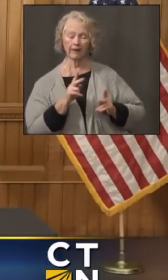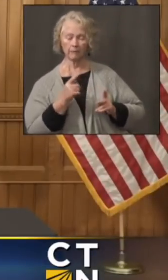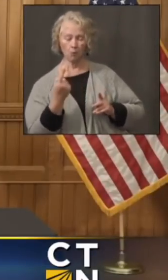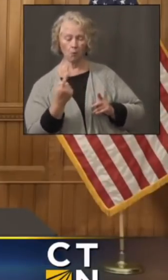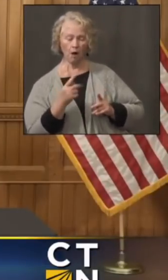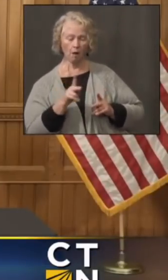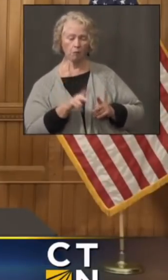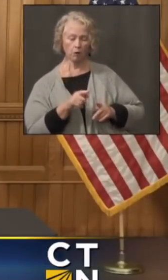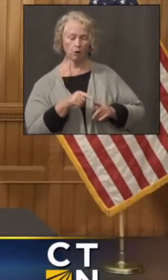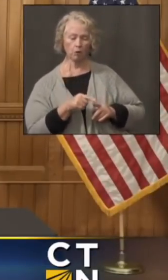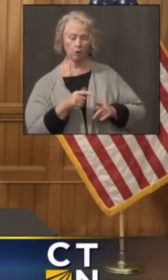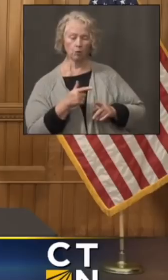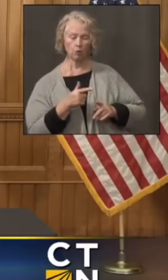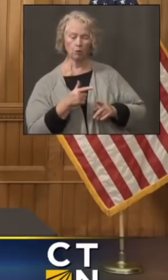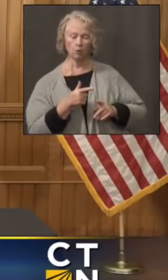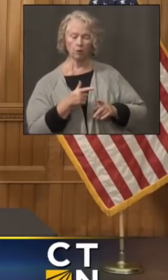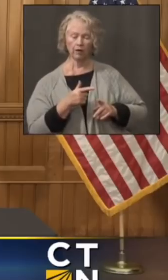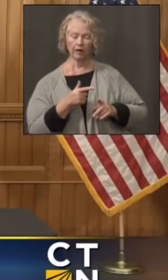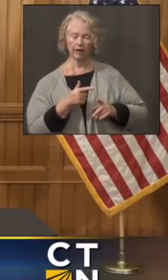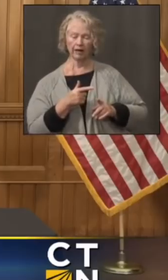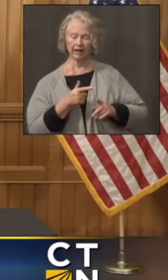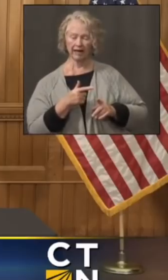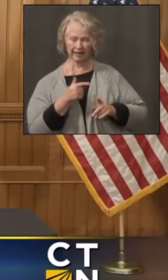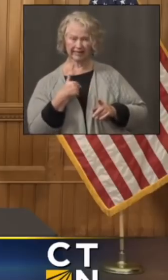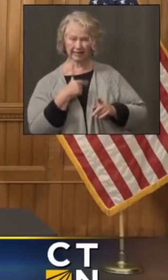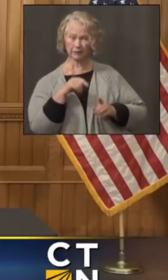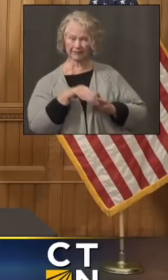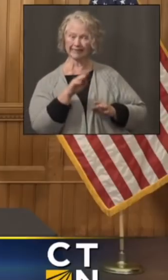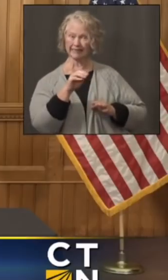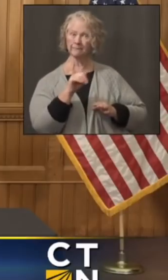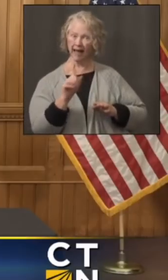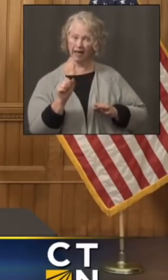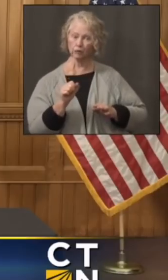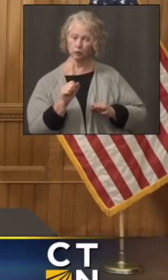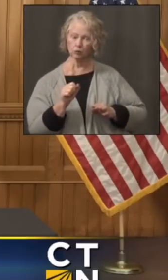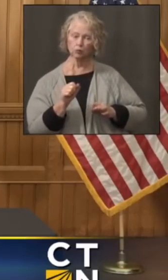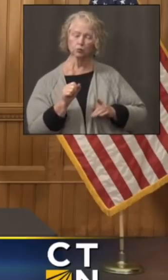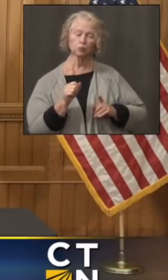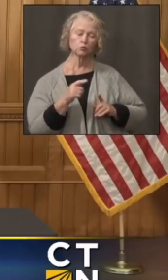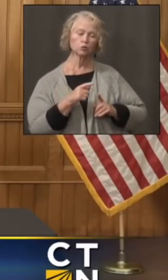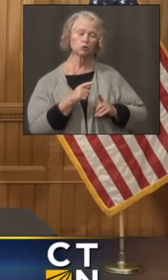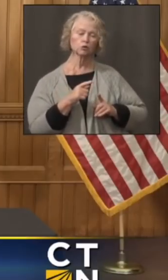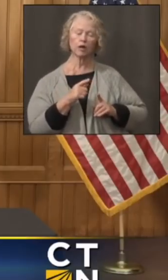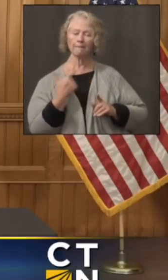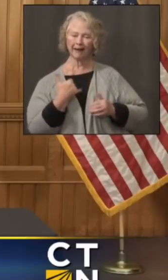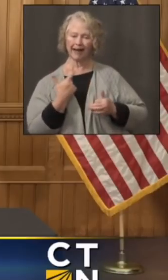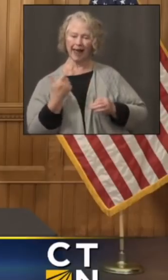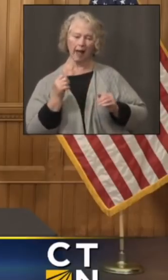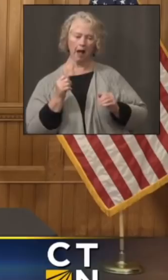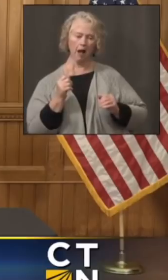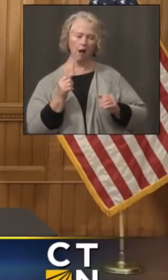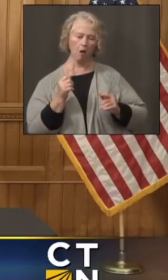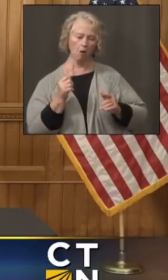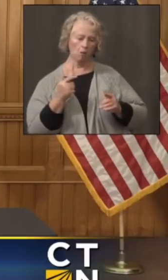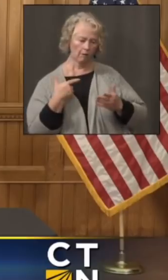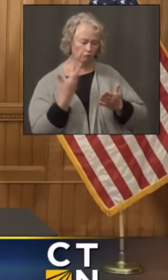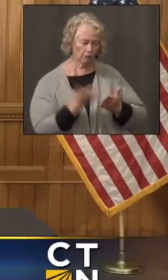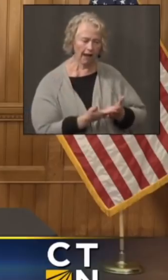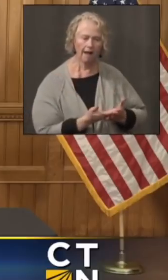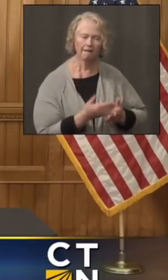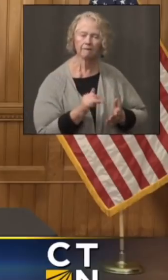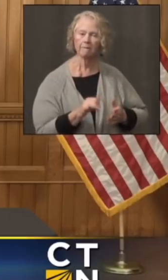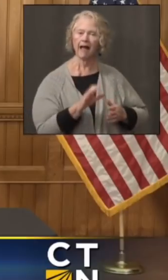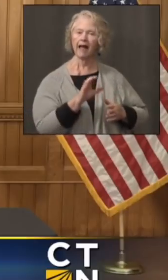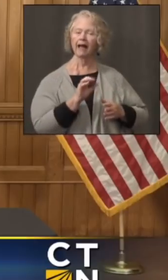us that he was in Massachusetts when it landed on the list, and now has to quarantine for 14 days, which will obviously be past Election Day. And that person